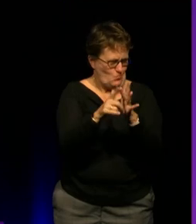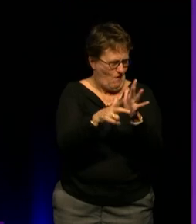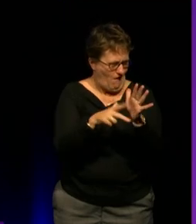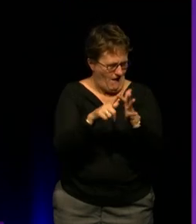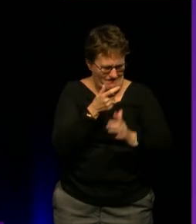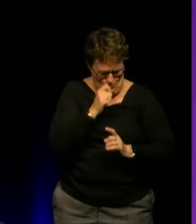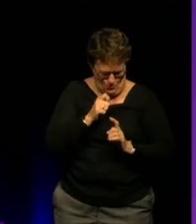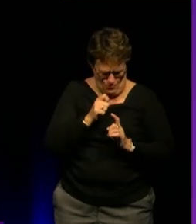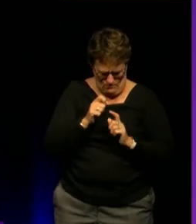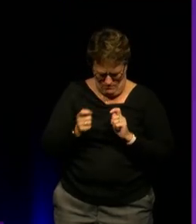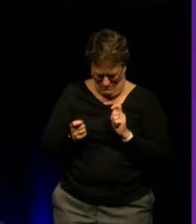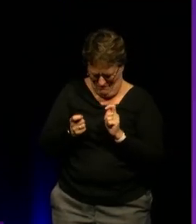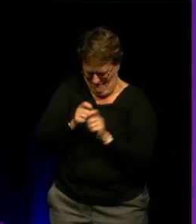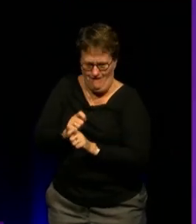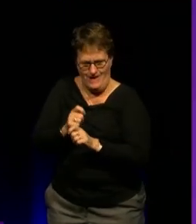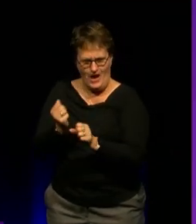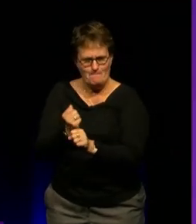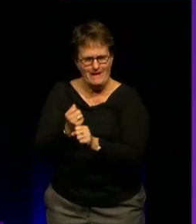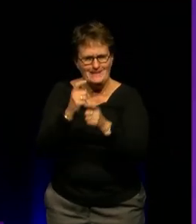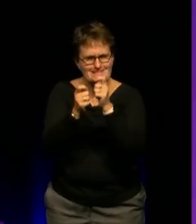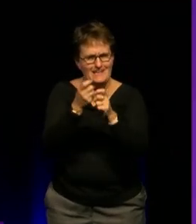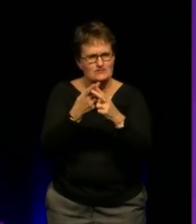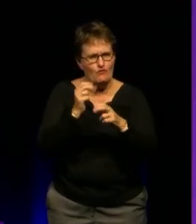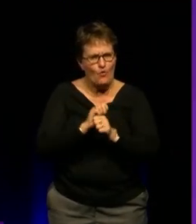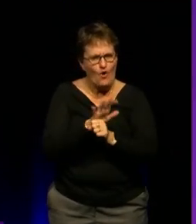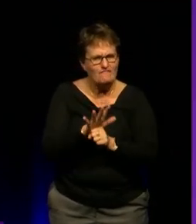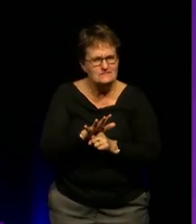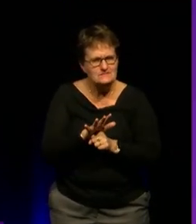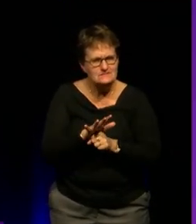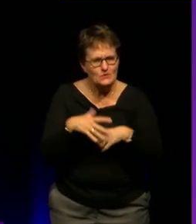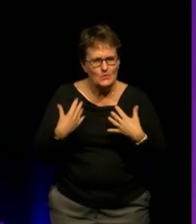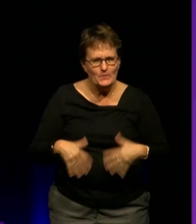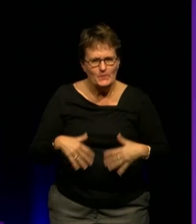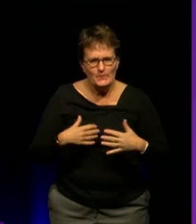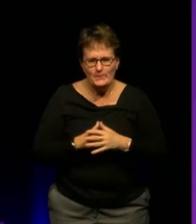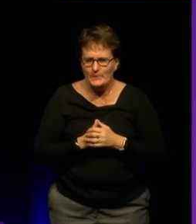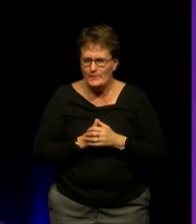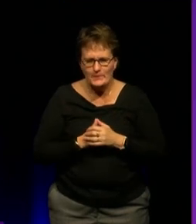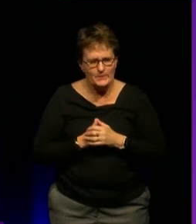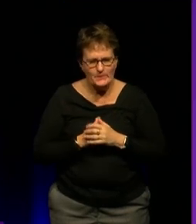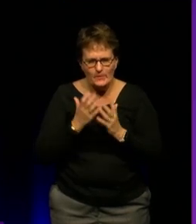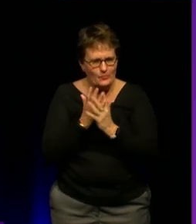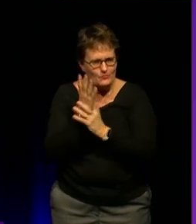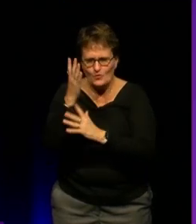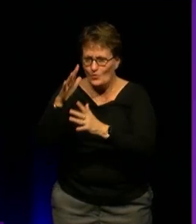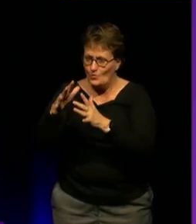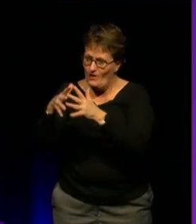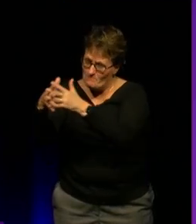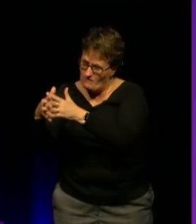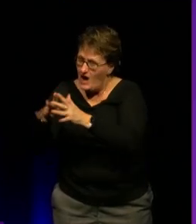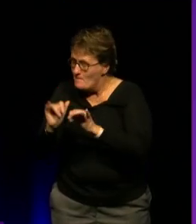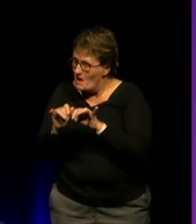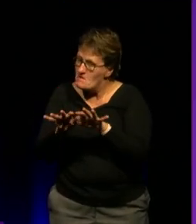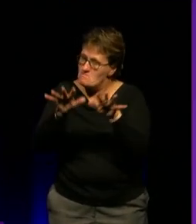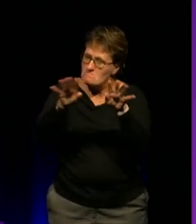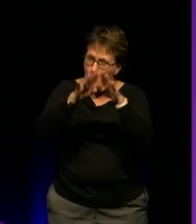to now manufacturing tests for COVID that are used around America and potentially now in other parts